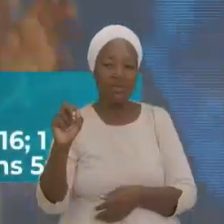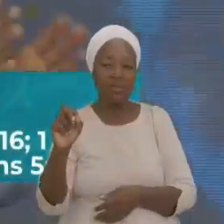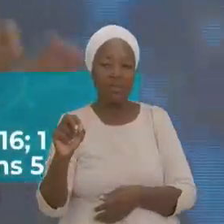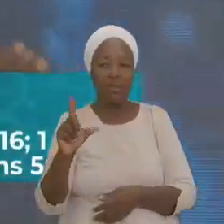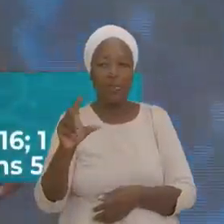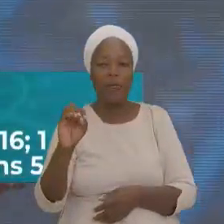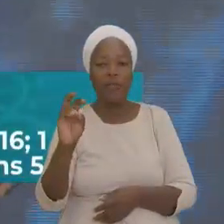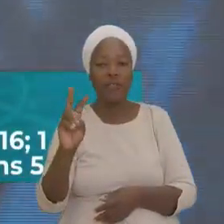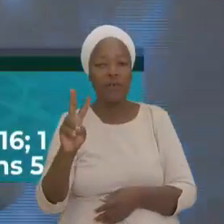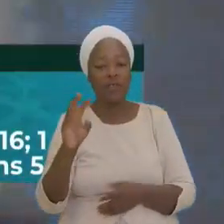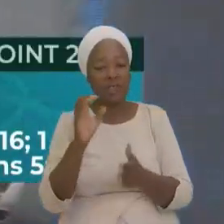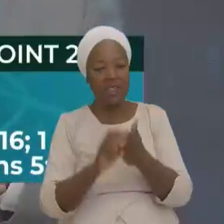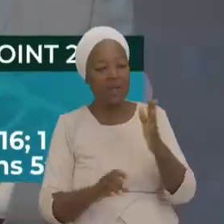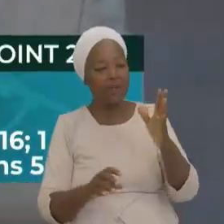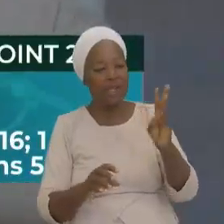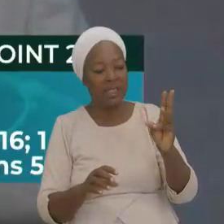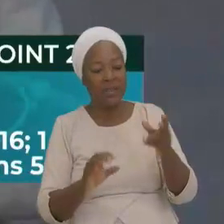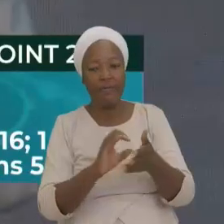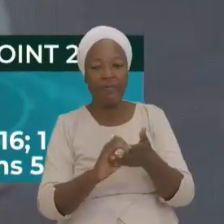Leviticus chapter 16, verse 30.